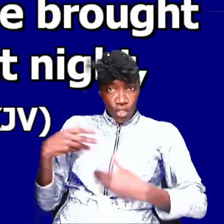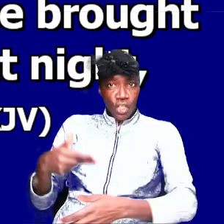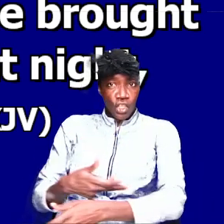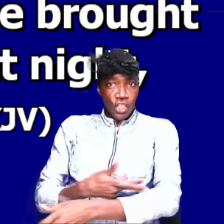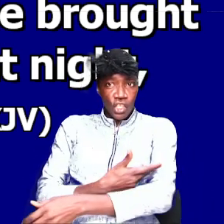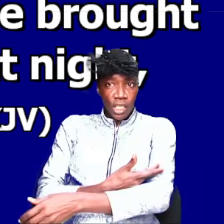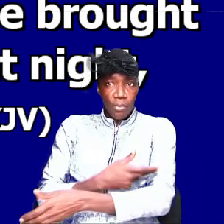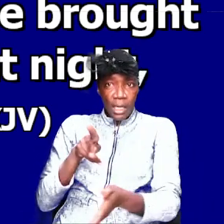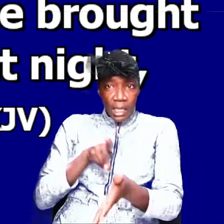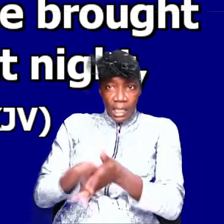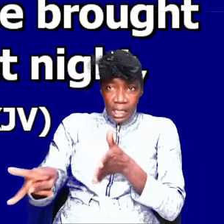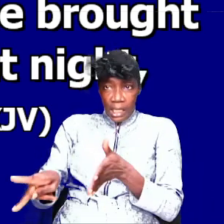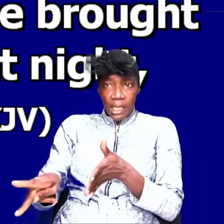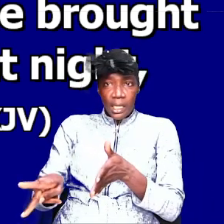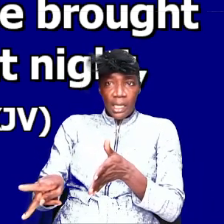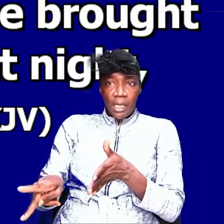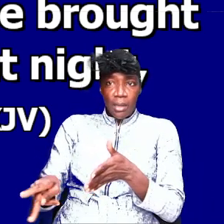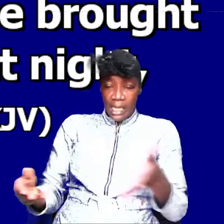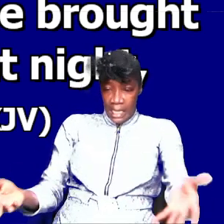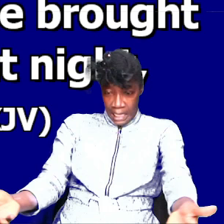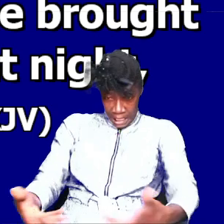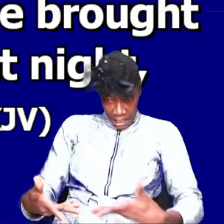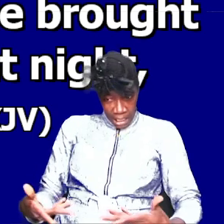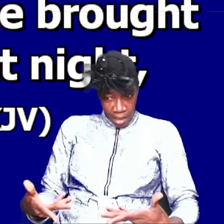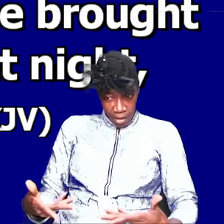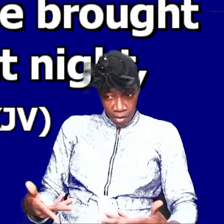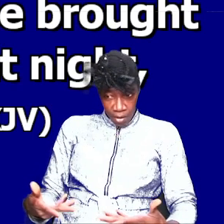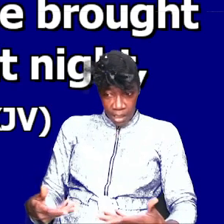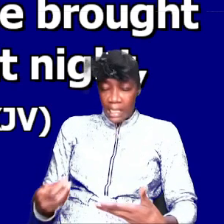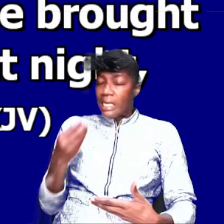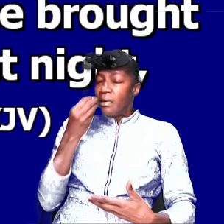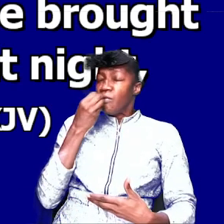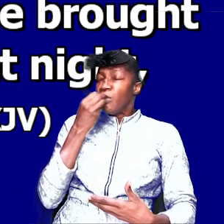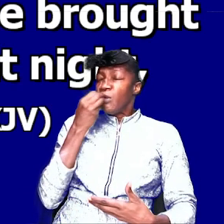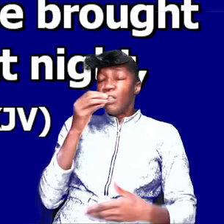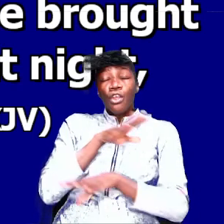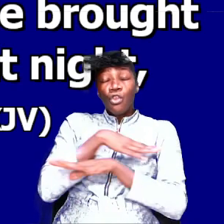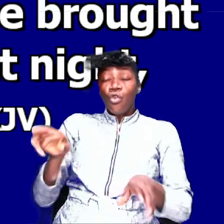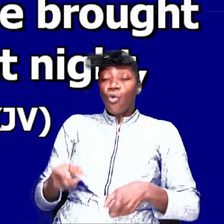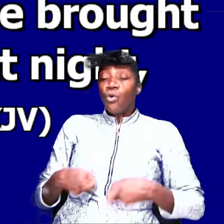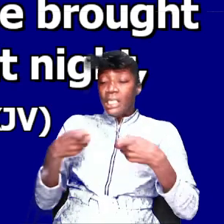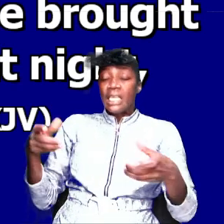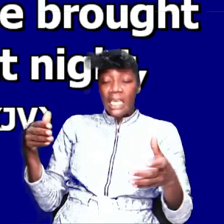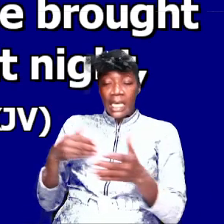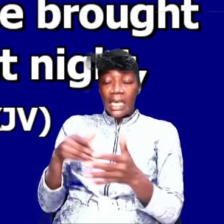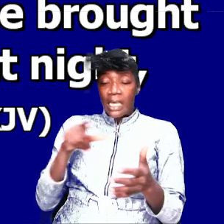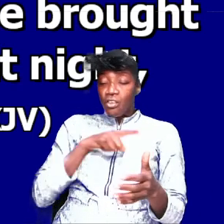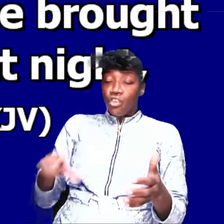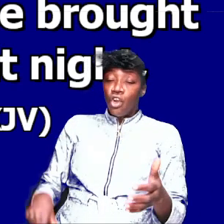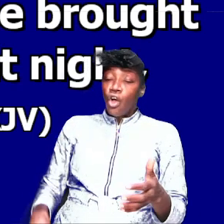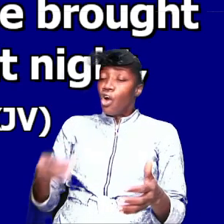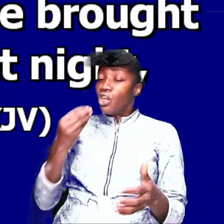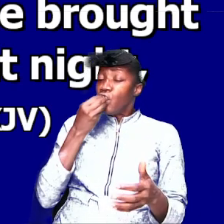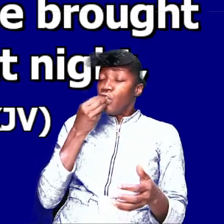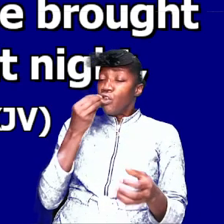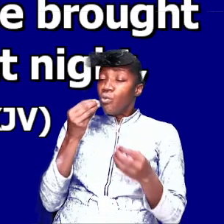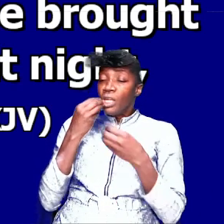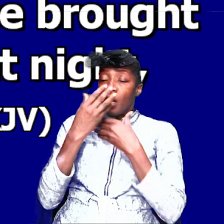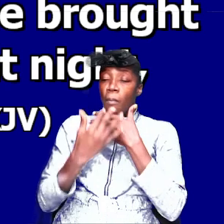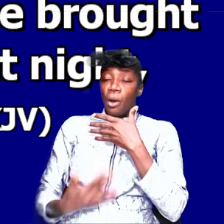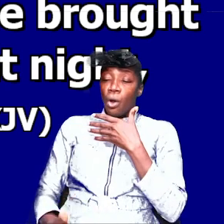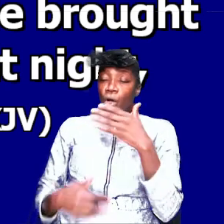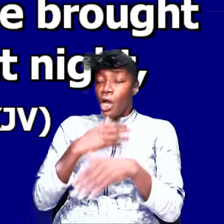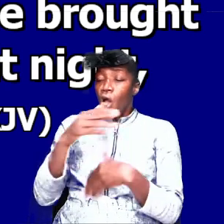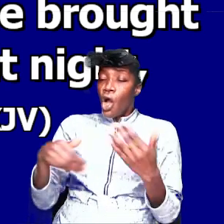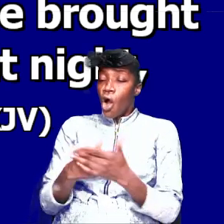and slay them here and eat and sin not against the Lord in eating with the blood. And all the